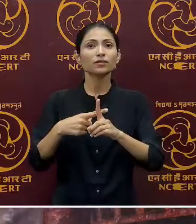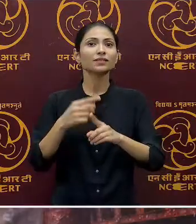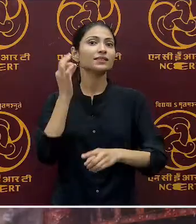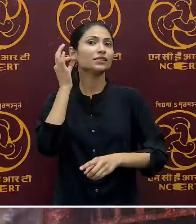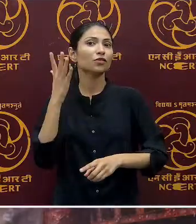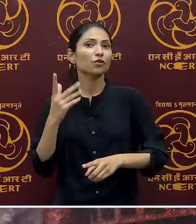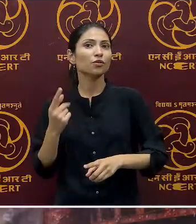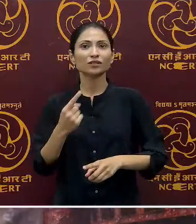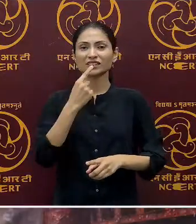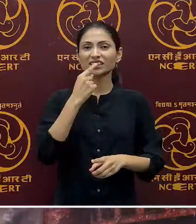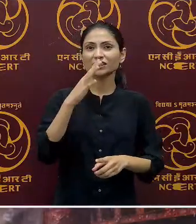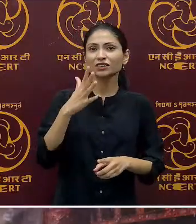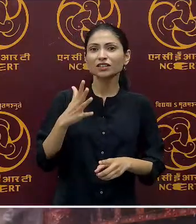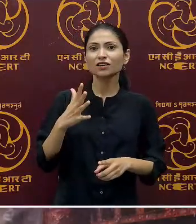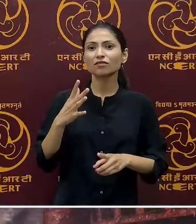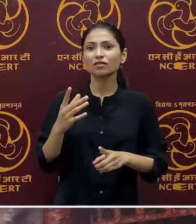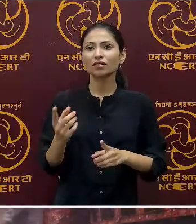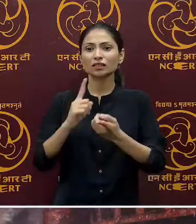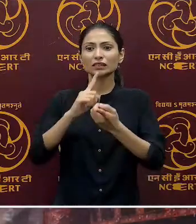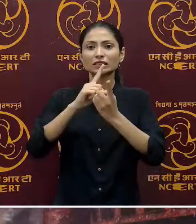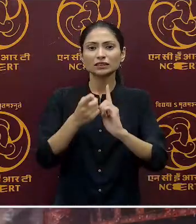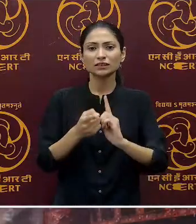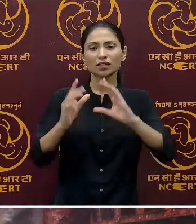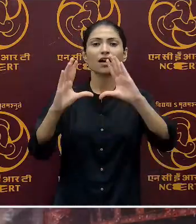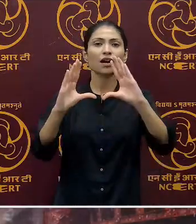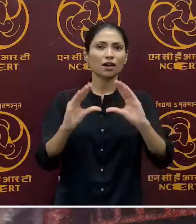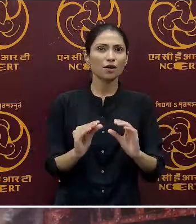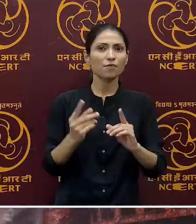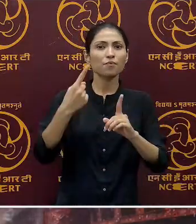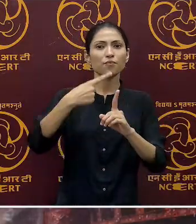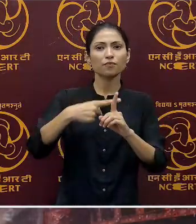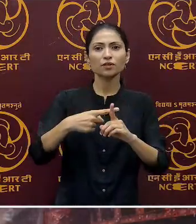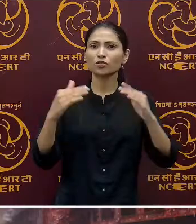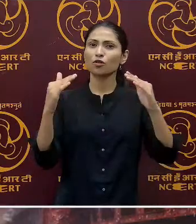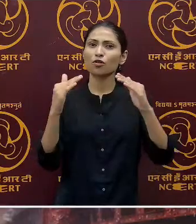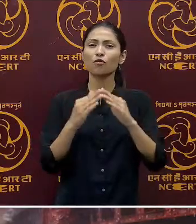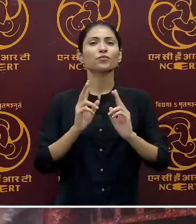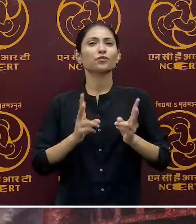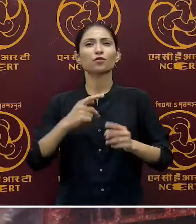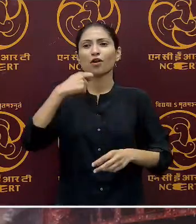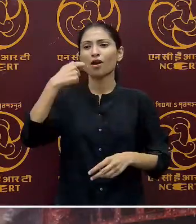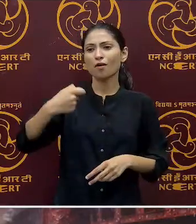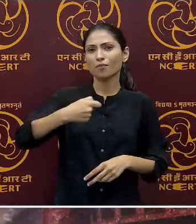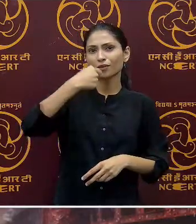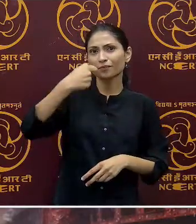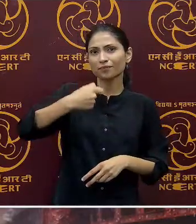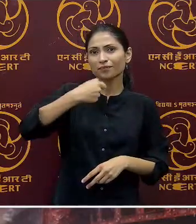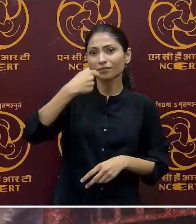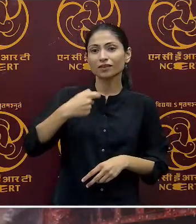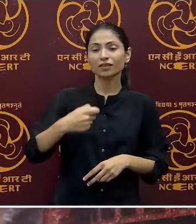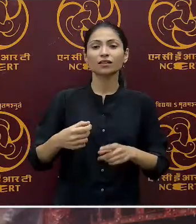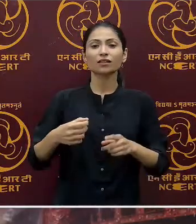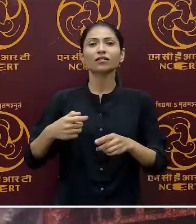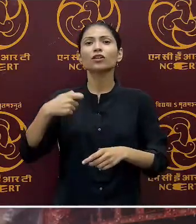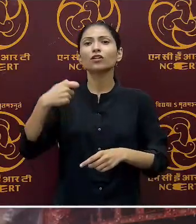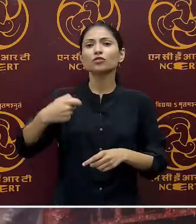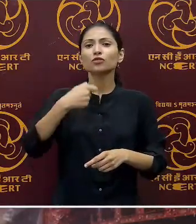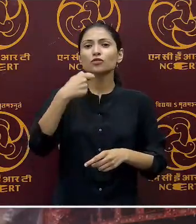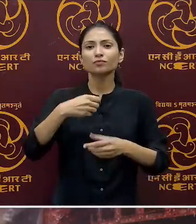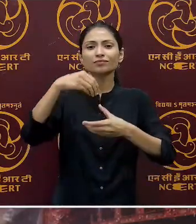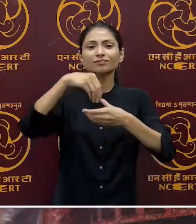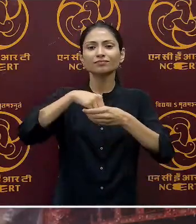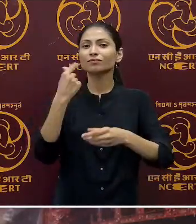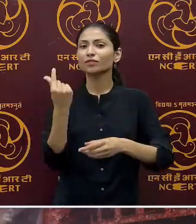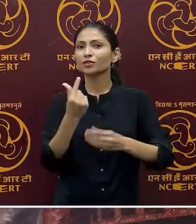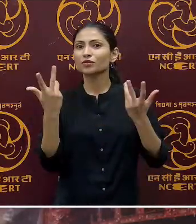iron, and the spoons which we used in our homes are of steel, not of the pure iron, so they do not